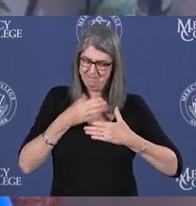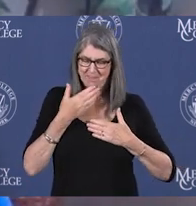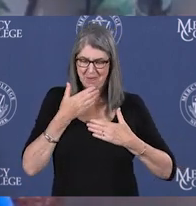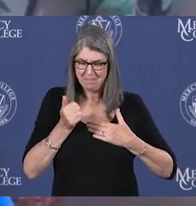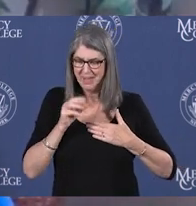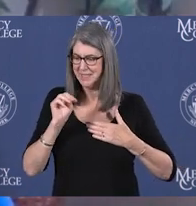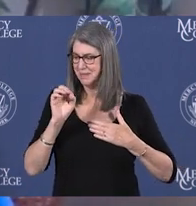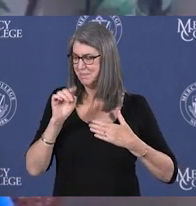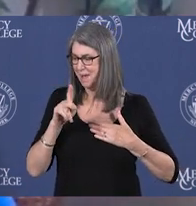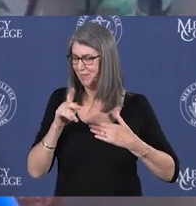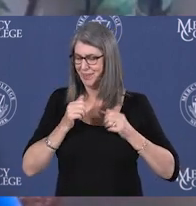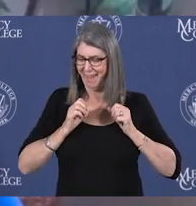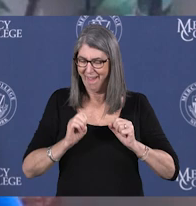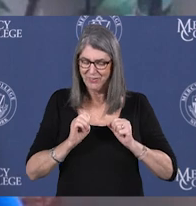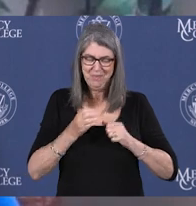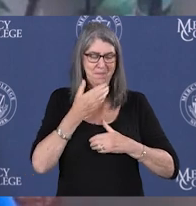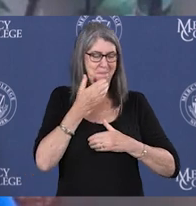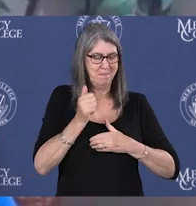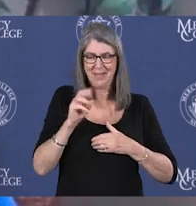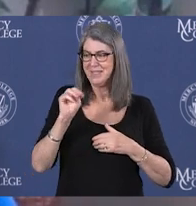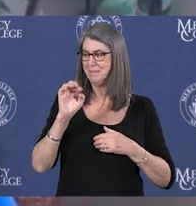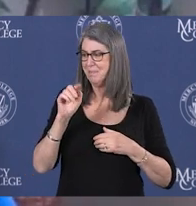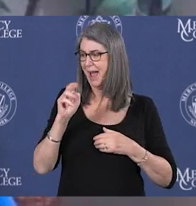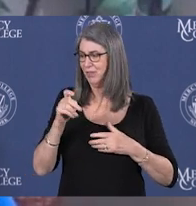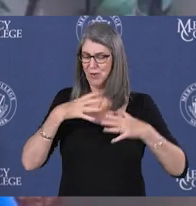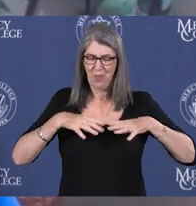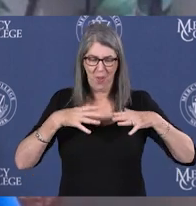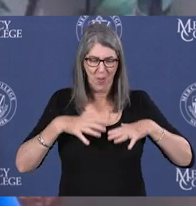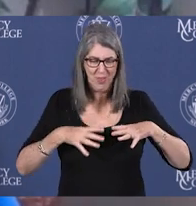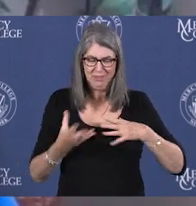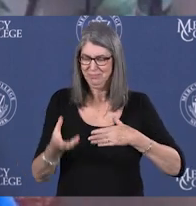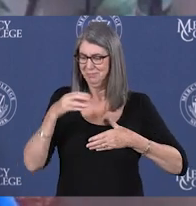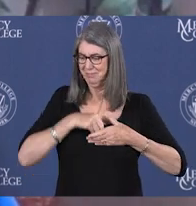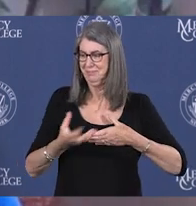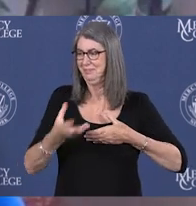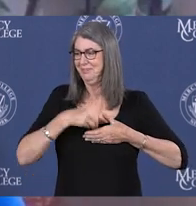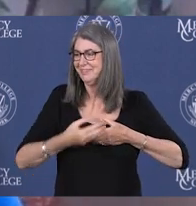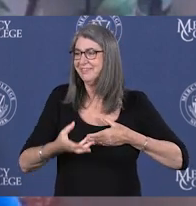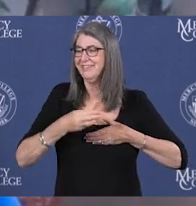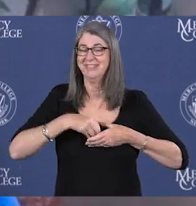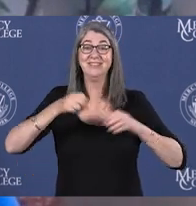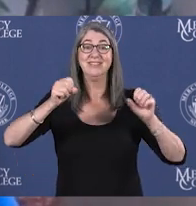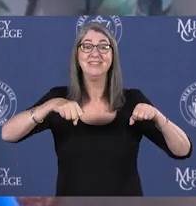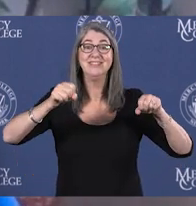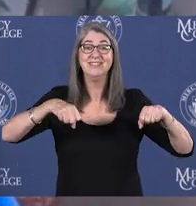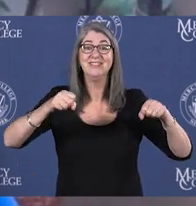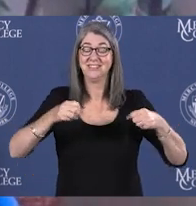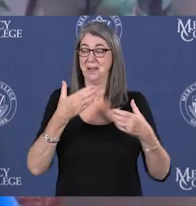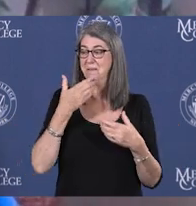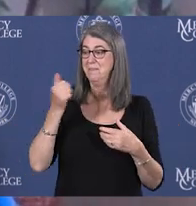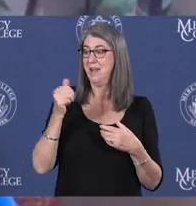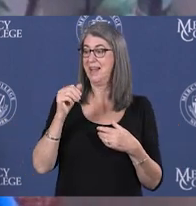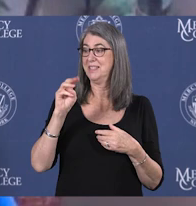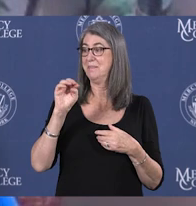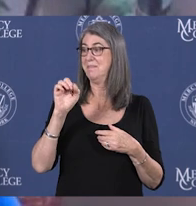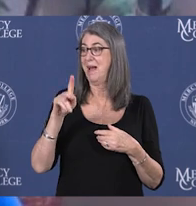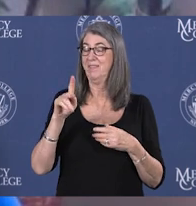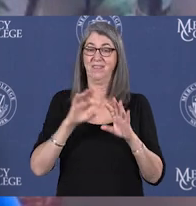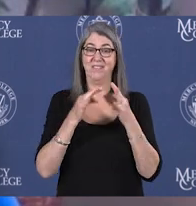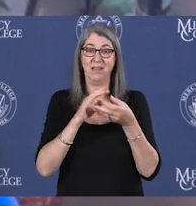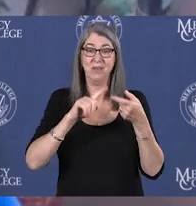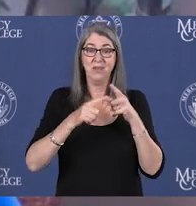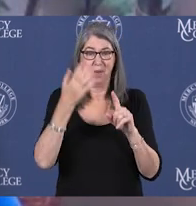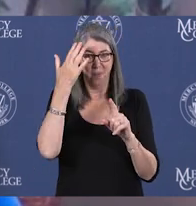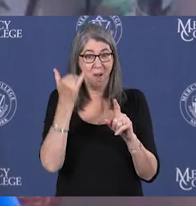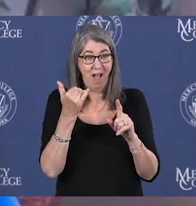best maverick effort, your best maverick clothing, and yes, your best maverick family and friends,